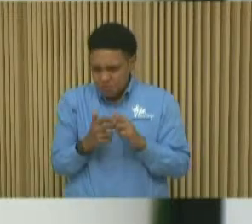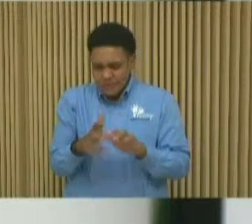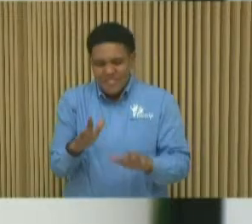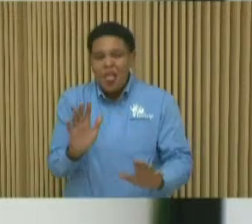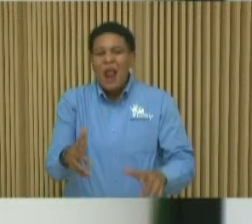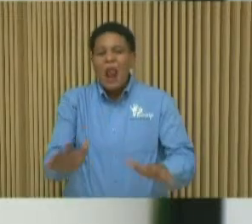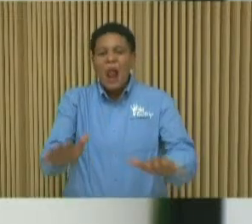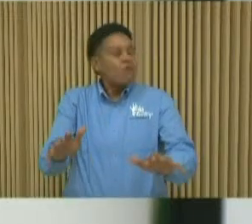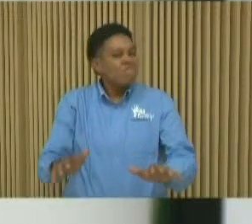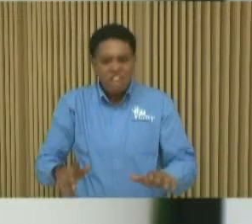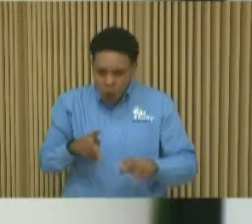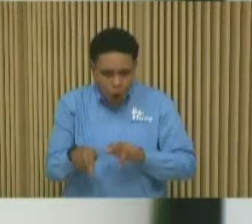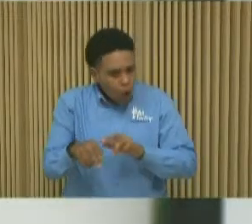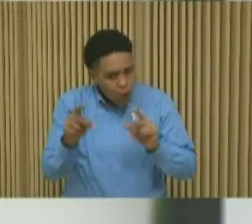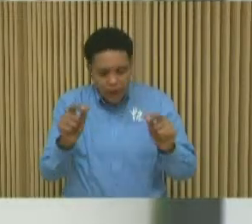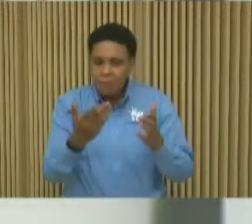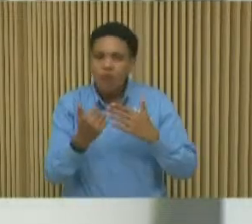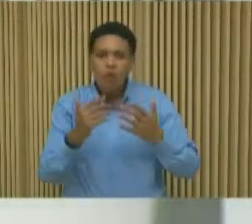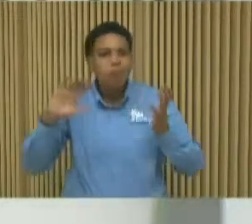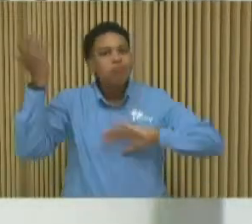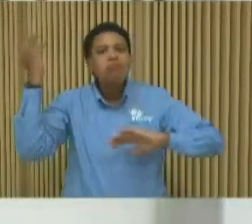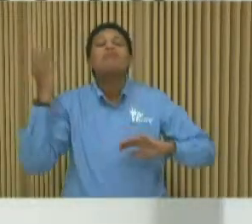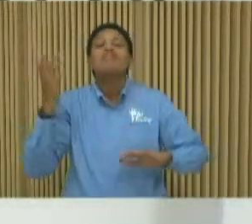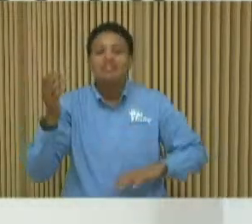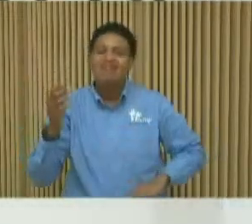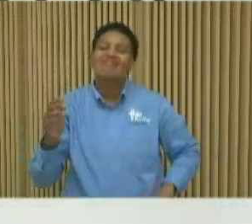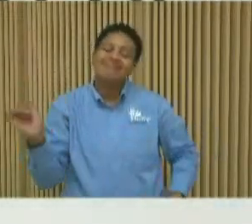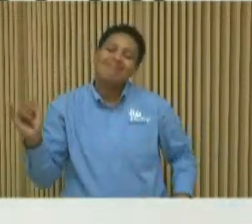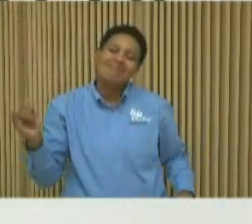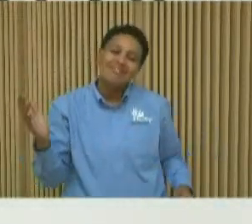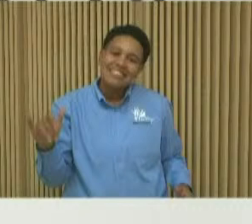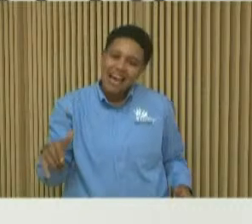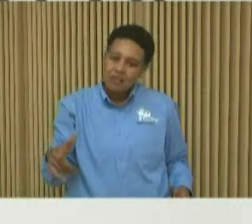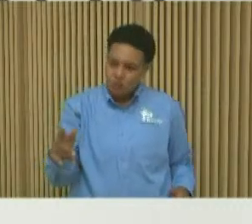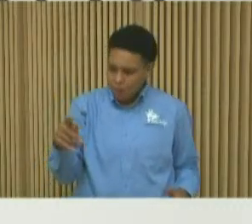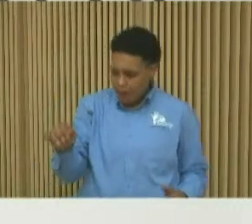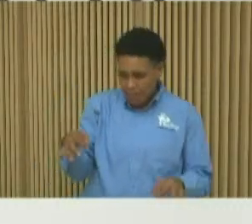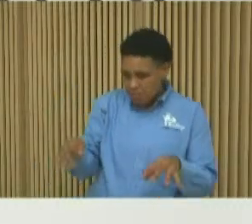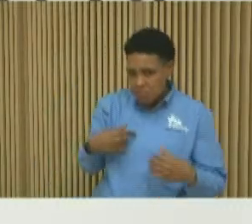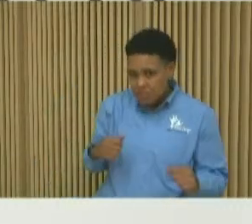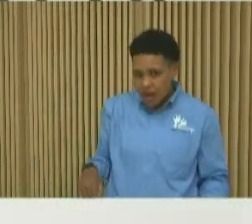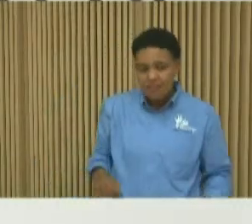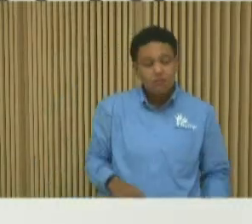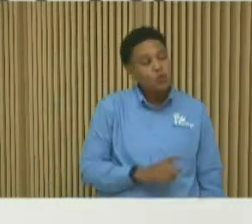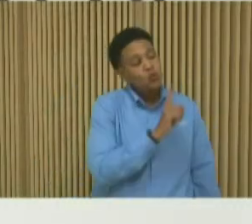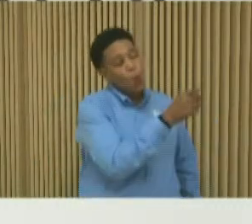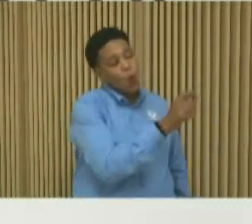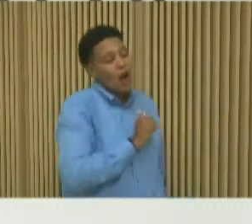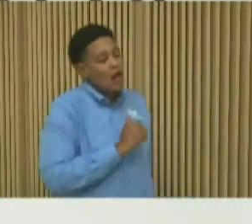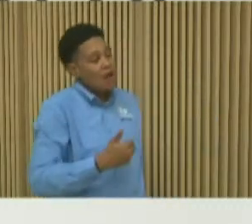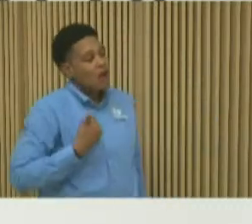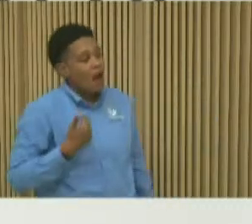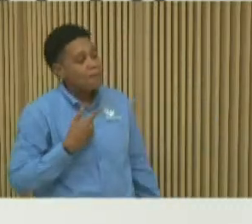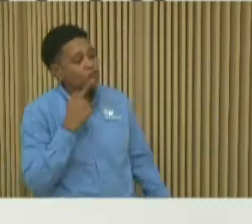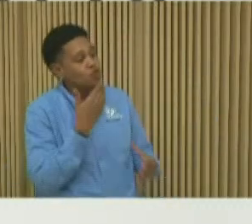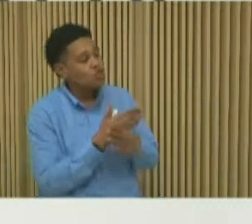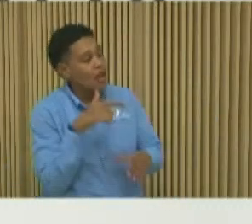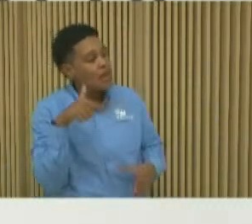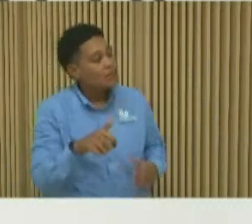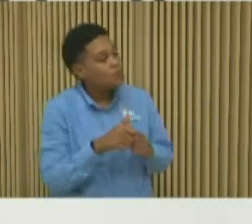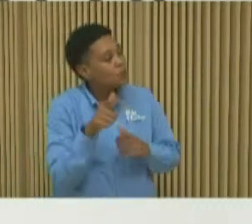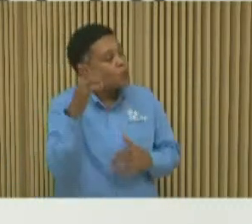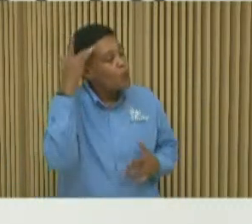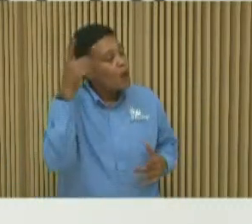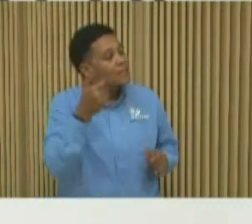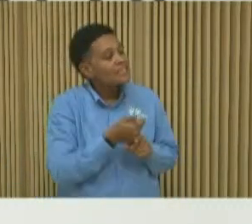So Ms. Palmer, could you share that with us? Sure. Thank you again. And I'm very happy to share this one with you